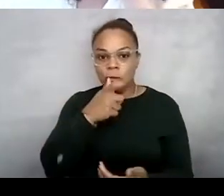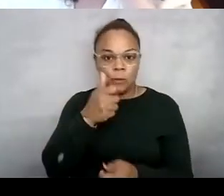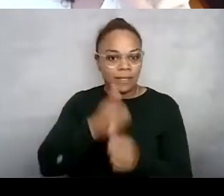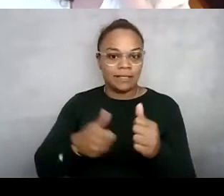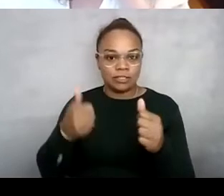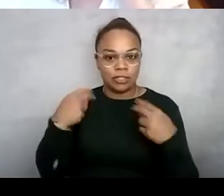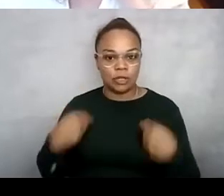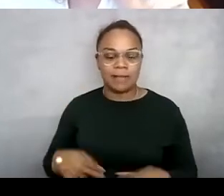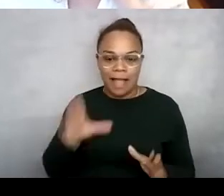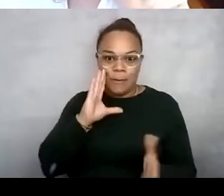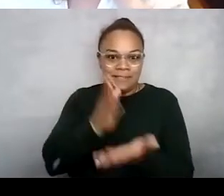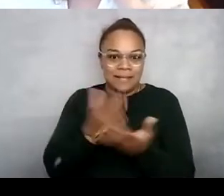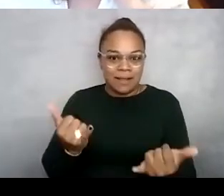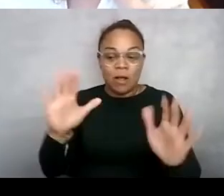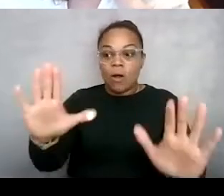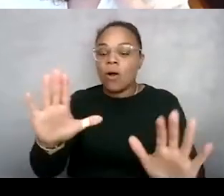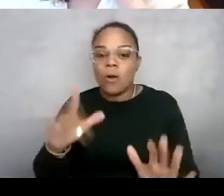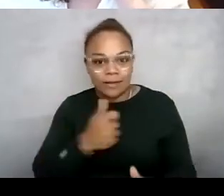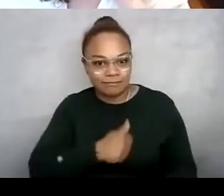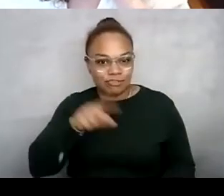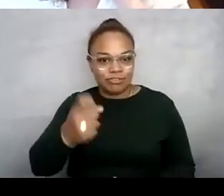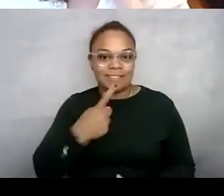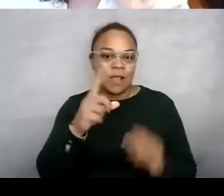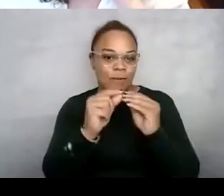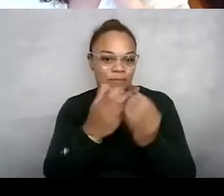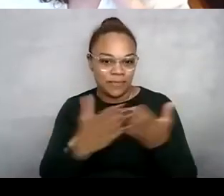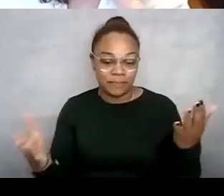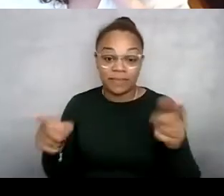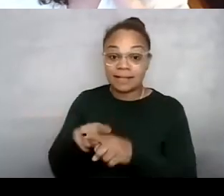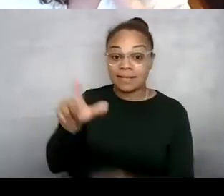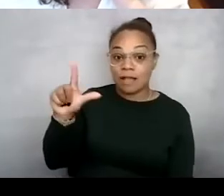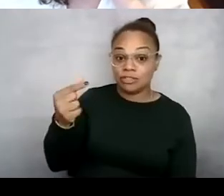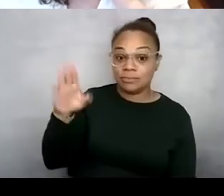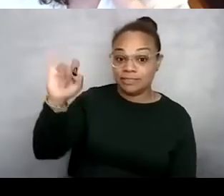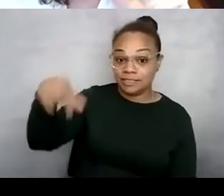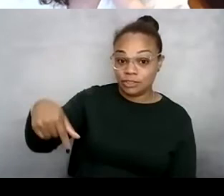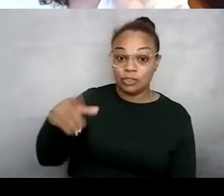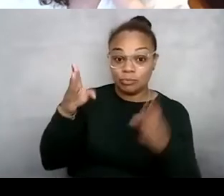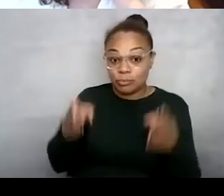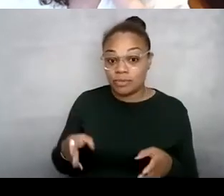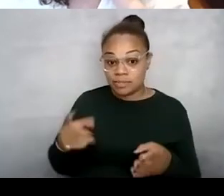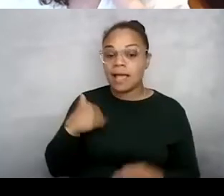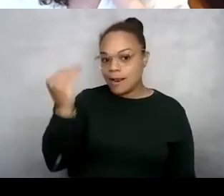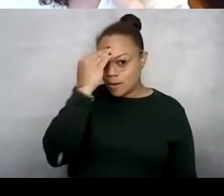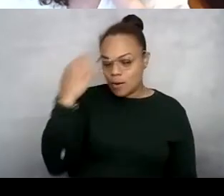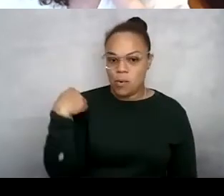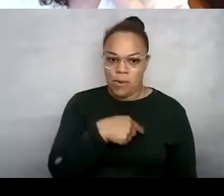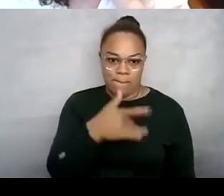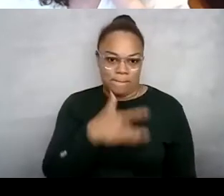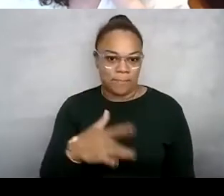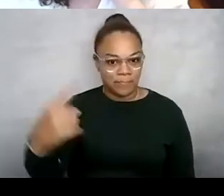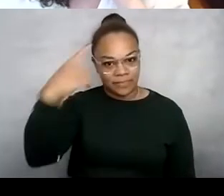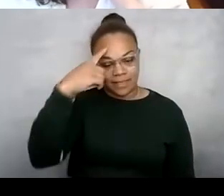I'm sorry. I should say one more thing. As an LGBTQ person, I know that we're always thinking that we're the best tellers of our own